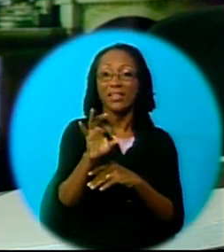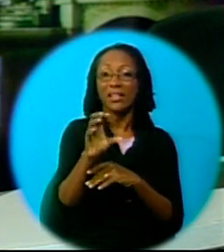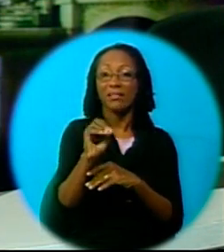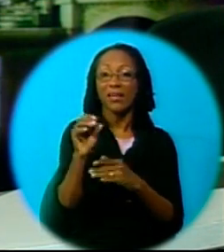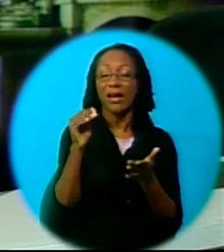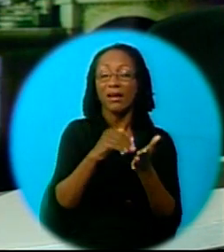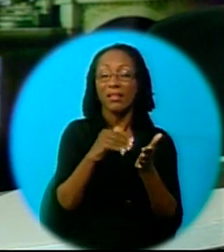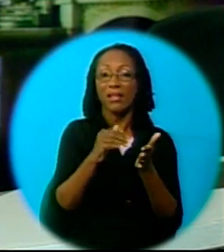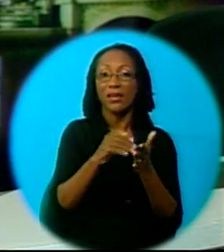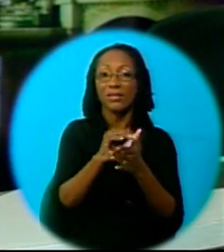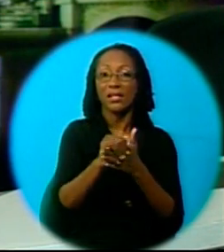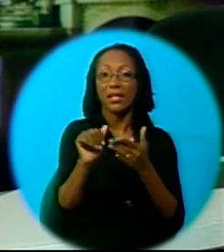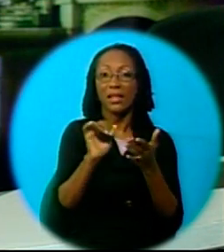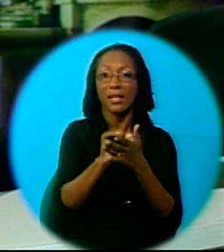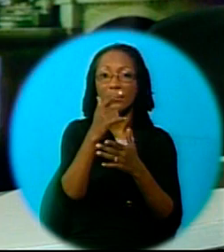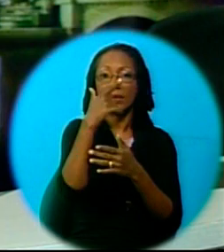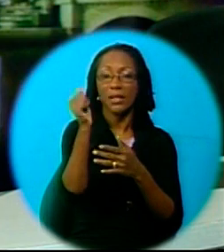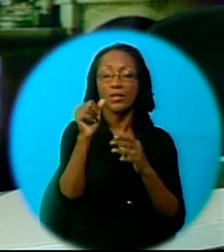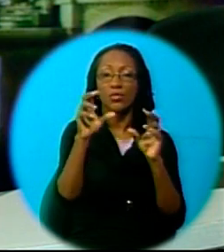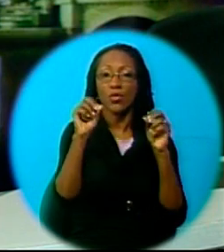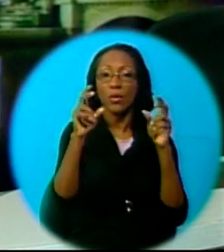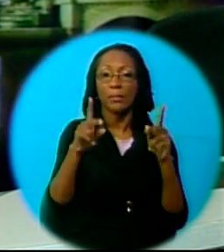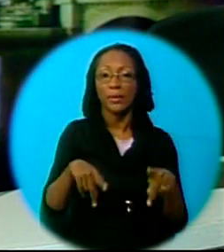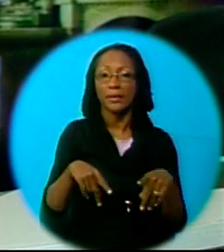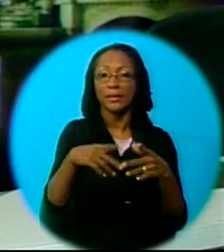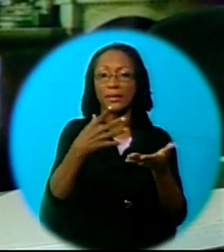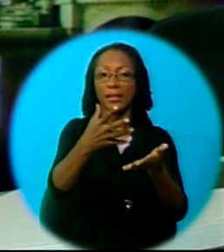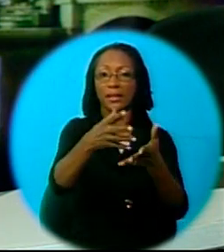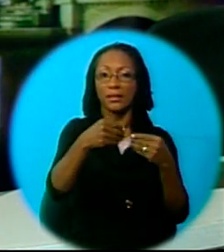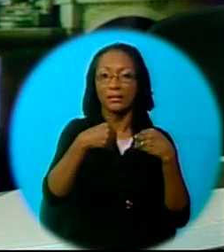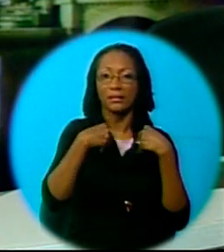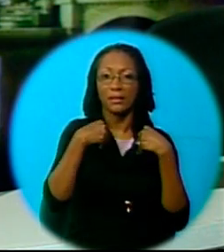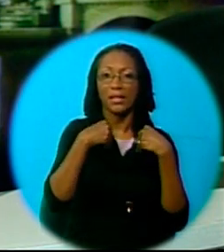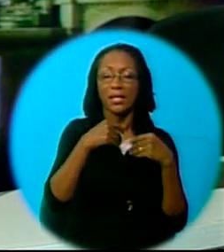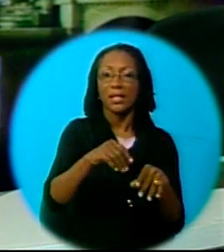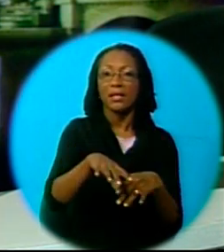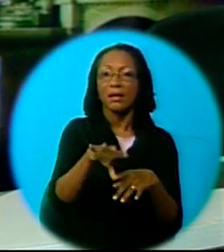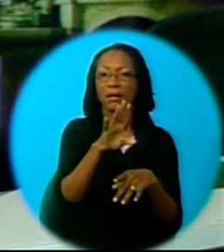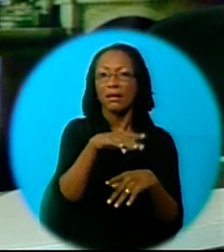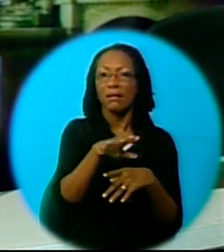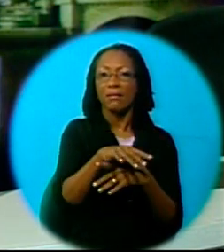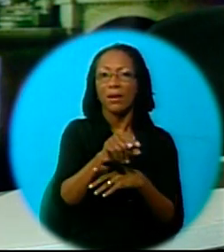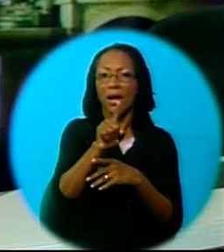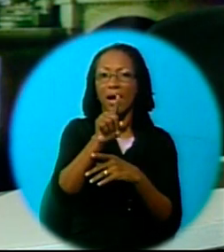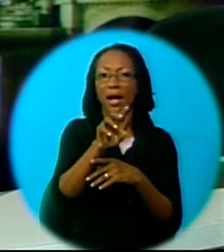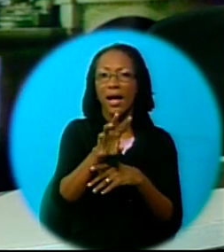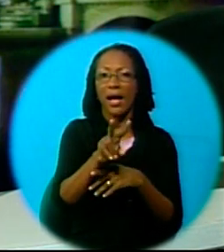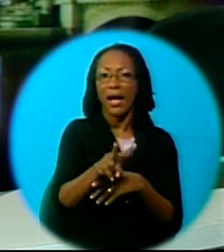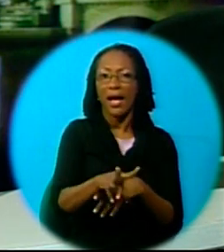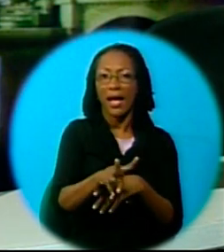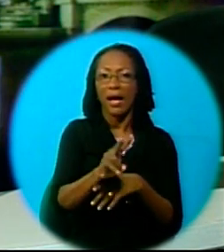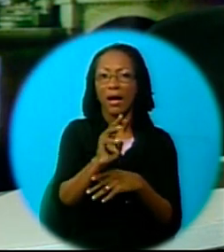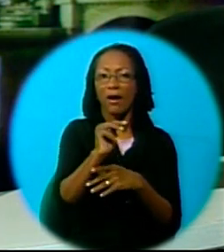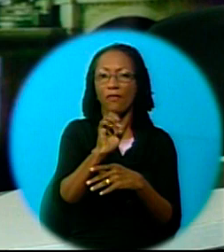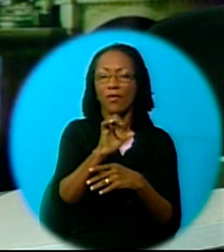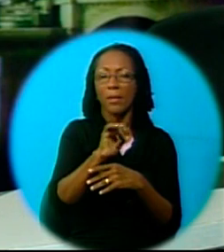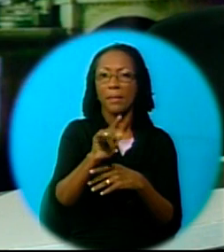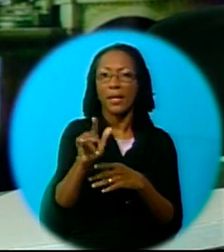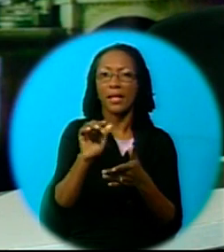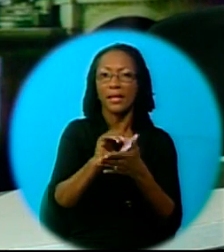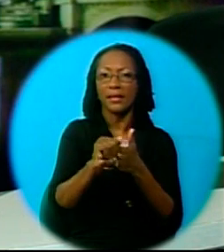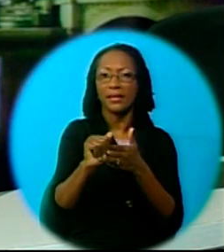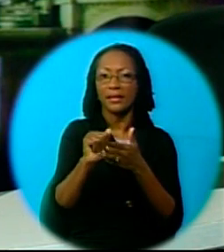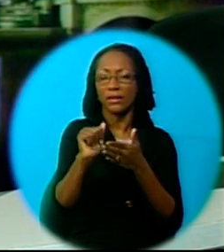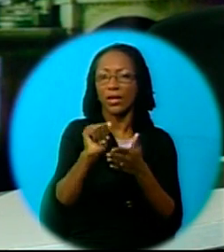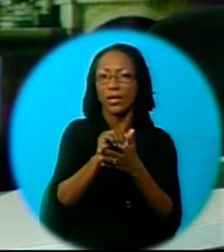$795,000. That's because no one has come forward to claim the almost $500,000 prize from an April Mega 6 jackpot.